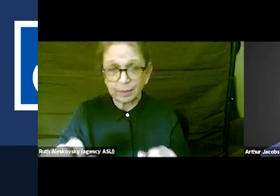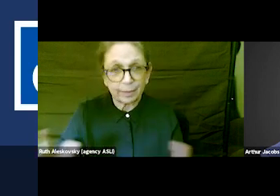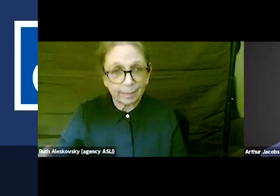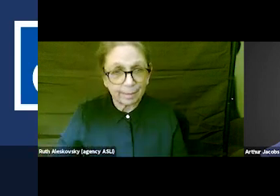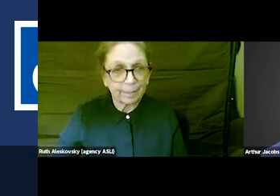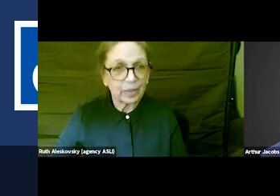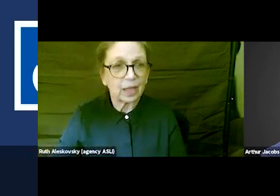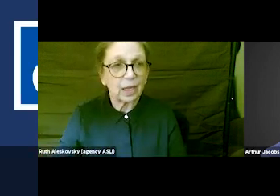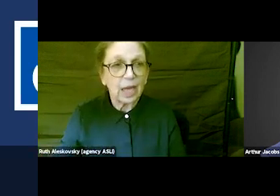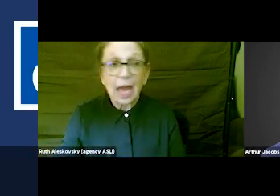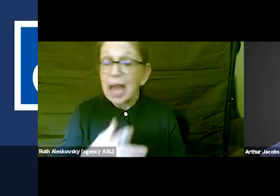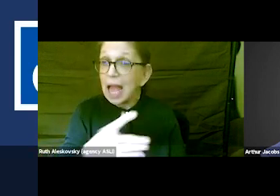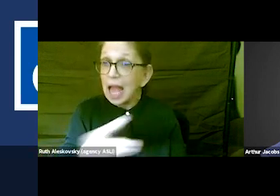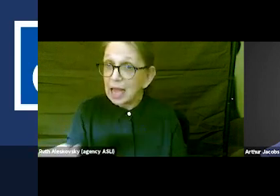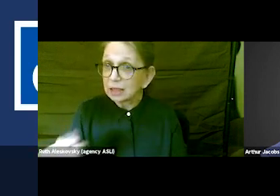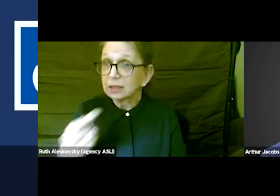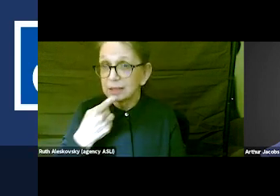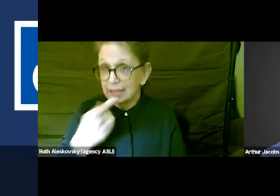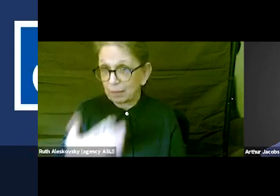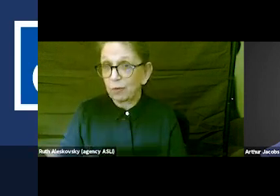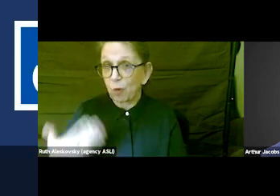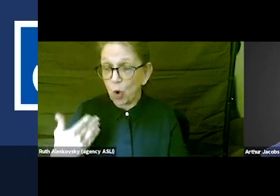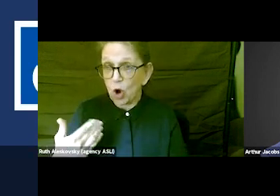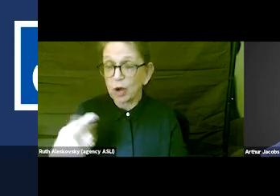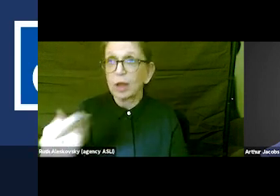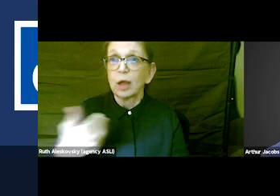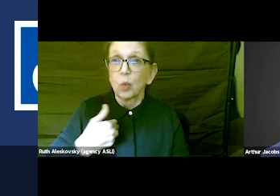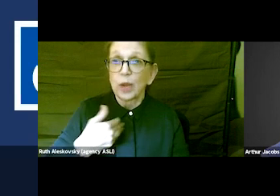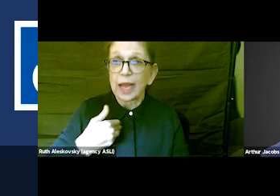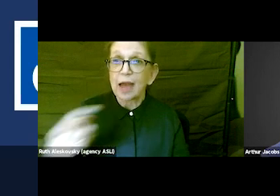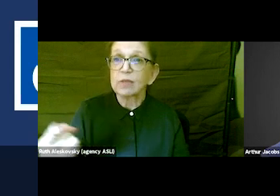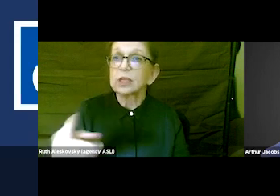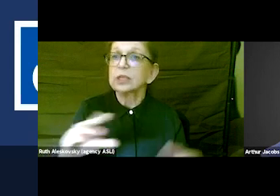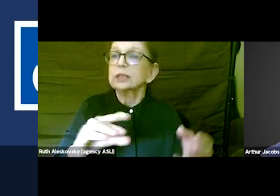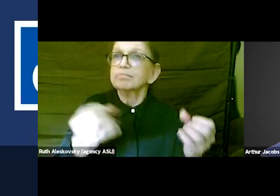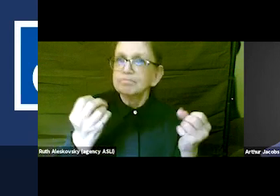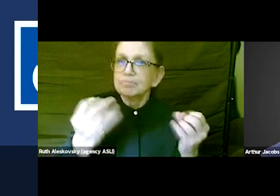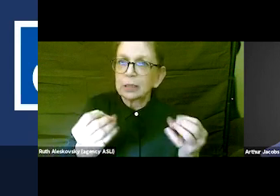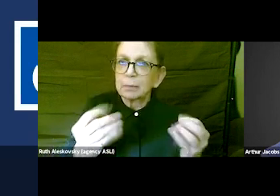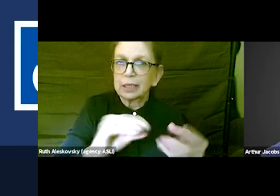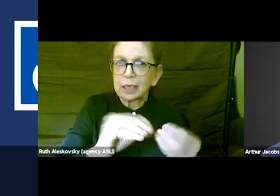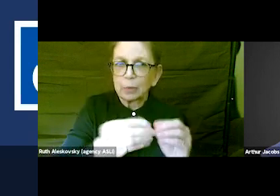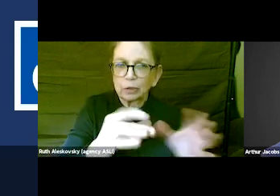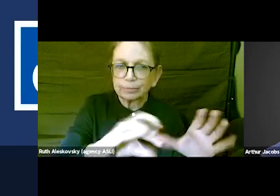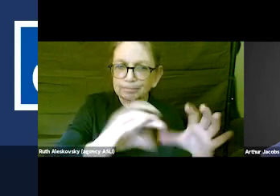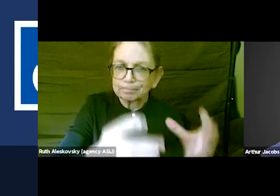process. And then, as mentioned, the set-aside units are now being offered as re-rentals through the